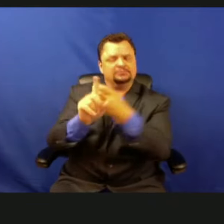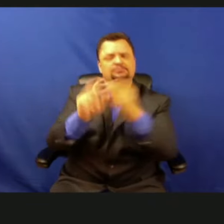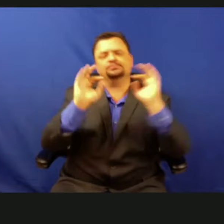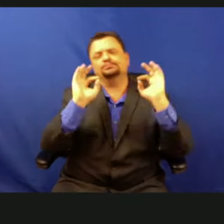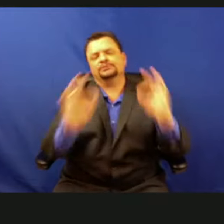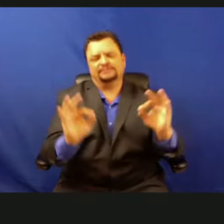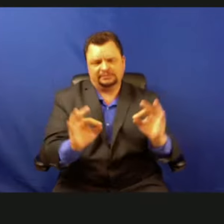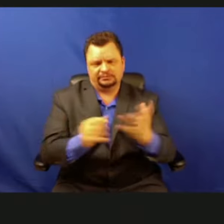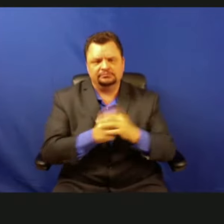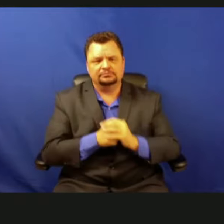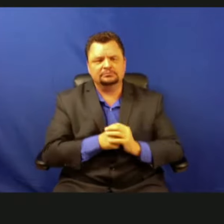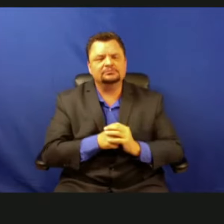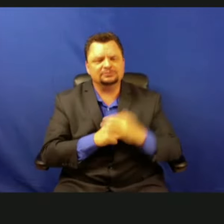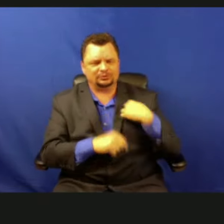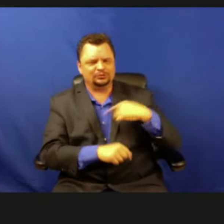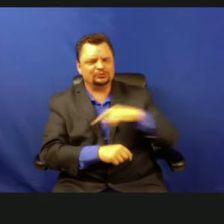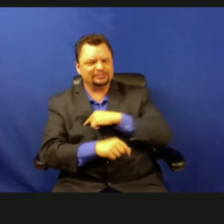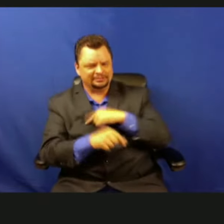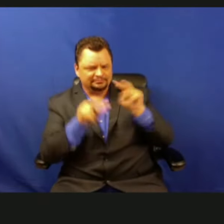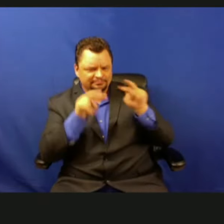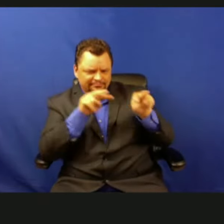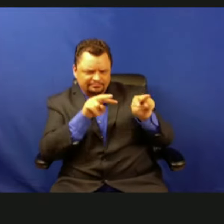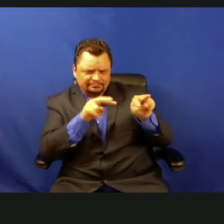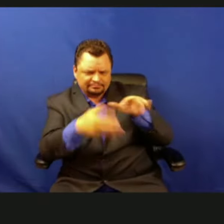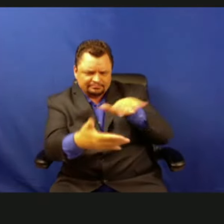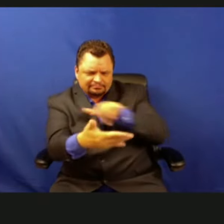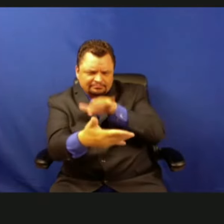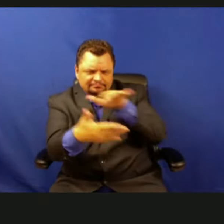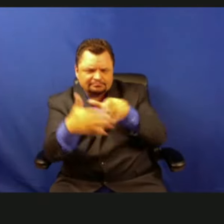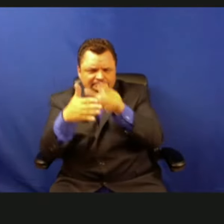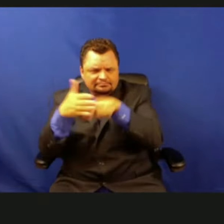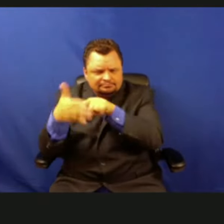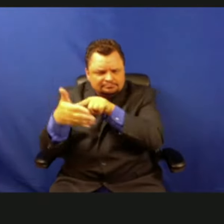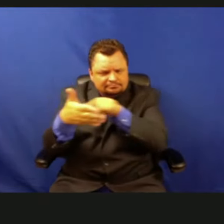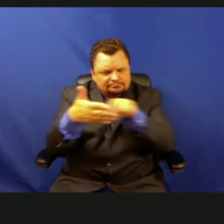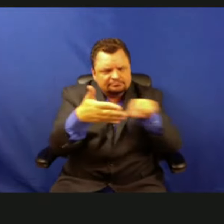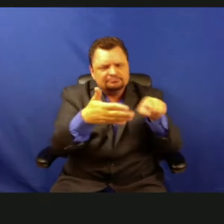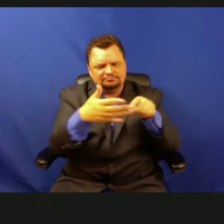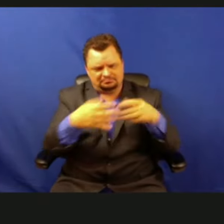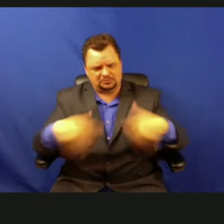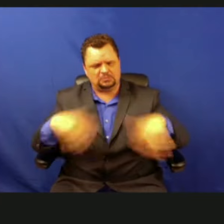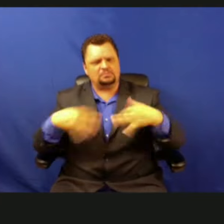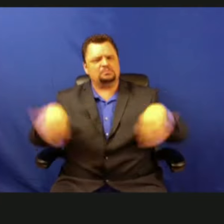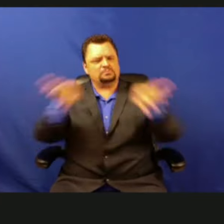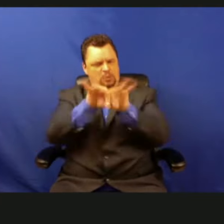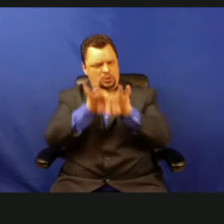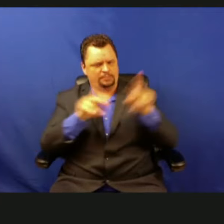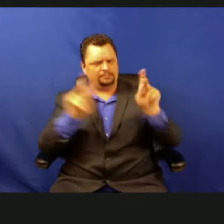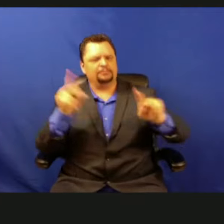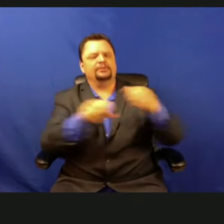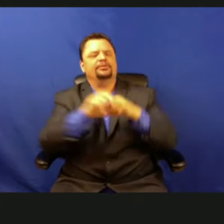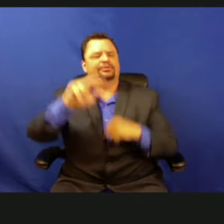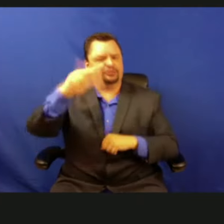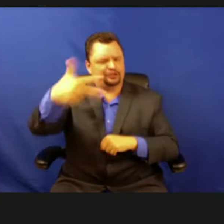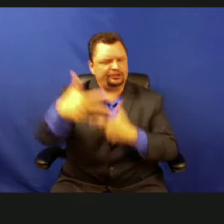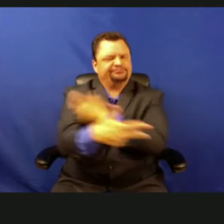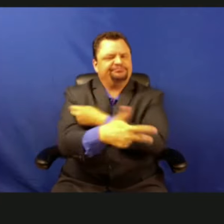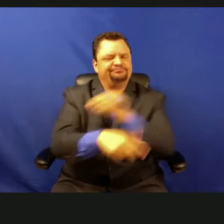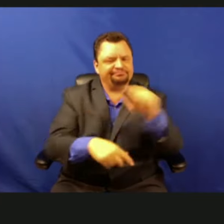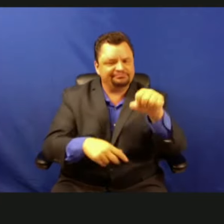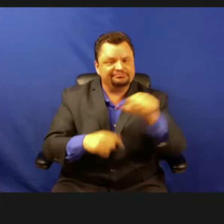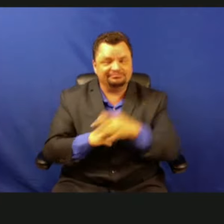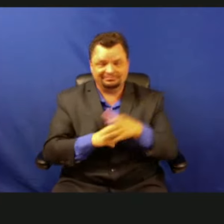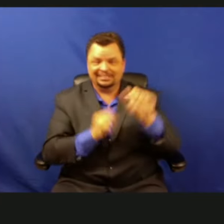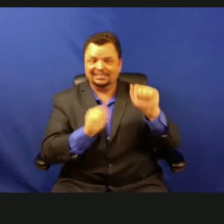important for recipients of the Pfizer vaccine to receive their booster shot sooner, as soon as 6 months after their last shot. It is more important for people